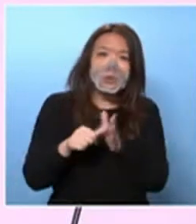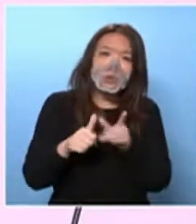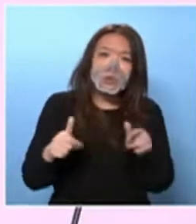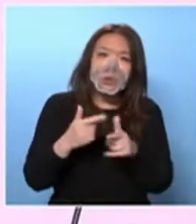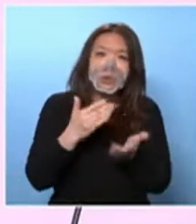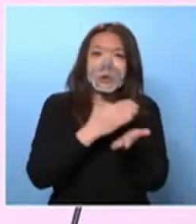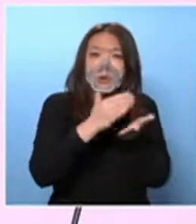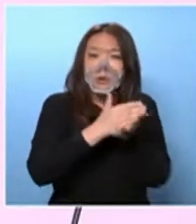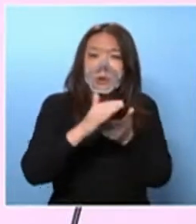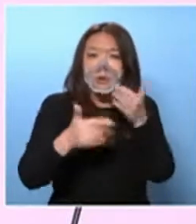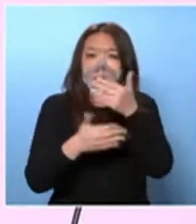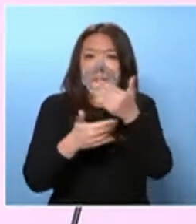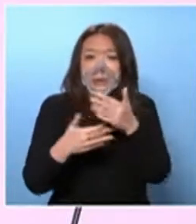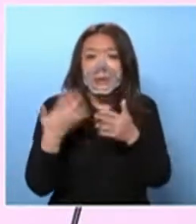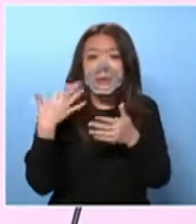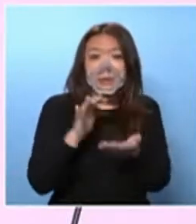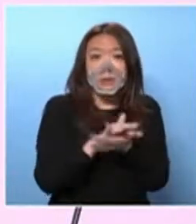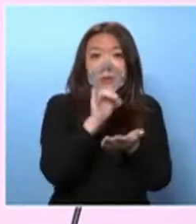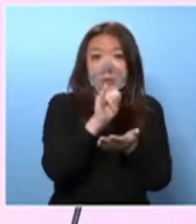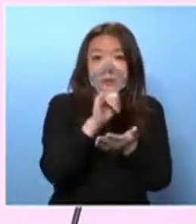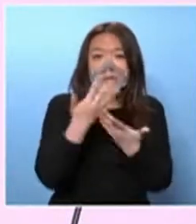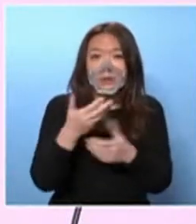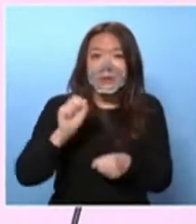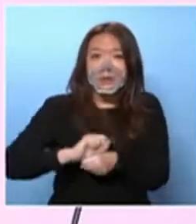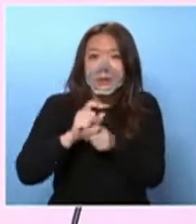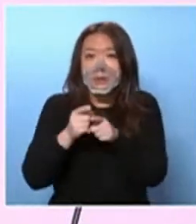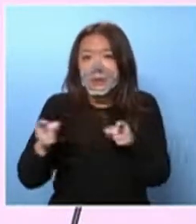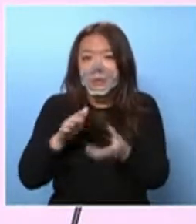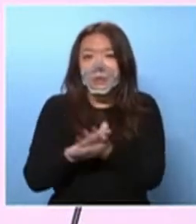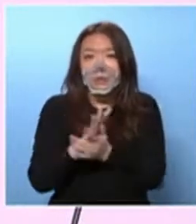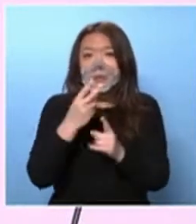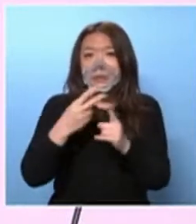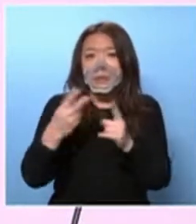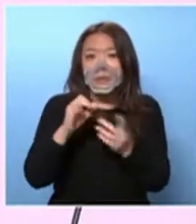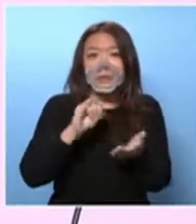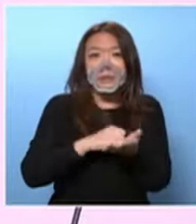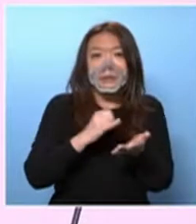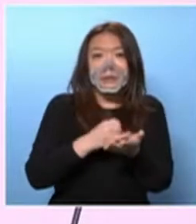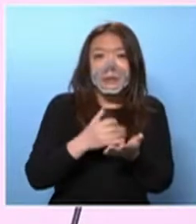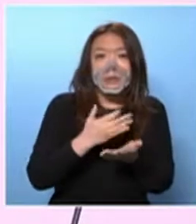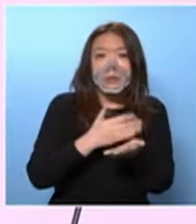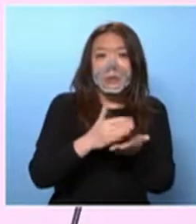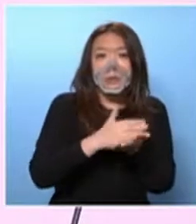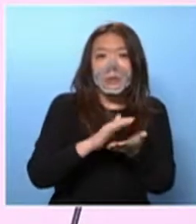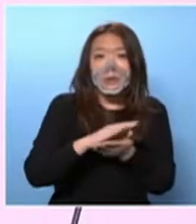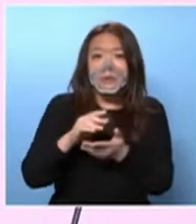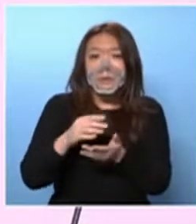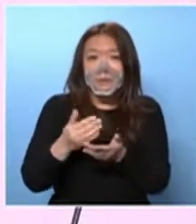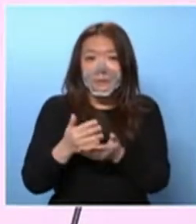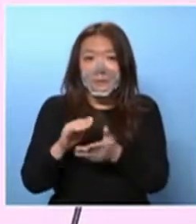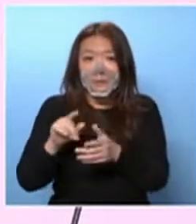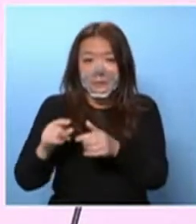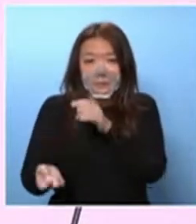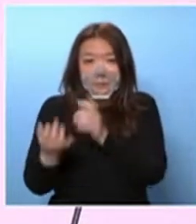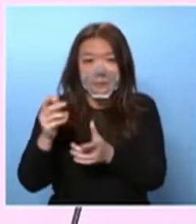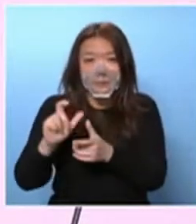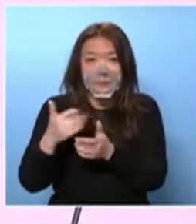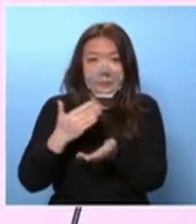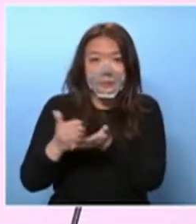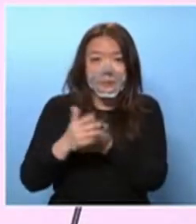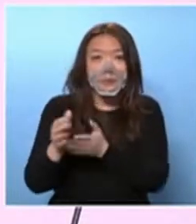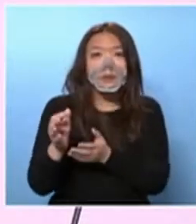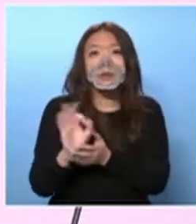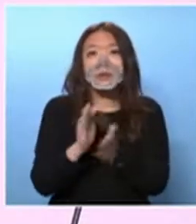In addition, the maximum repayment period under the scheme will be extended from 6 years to 10 years, whereas the maximum duration of